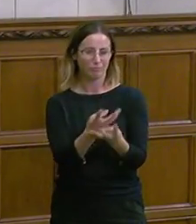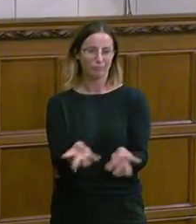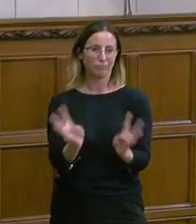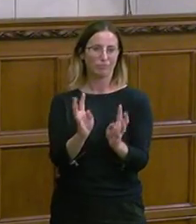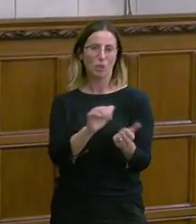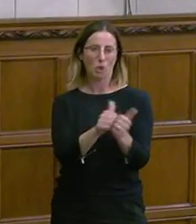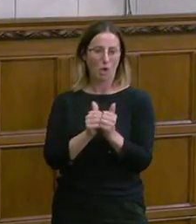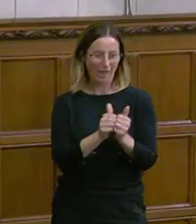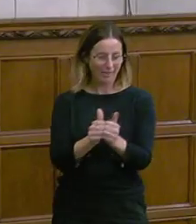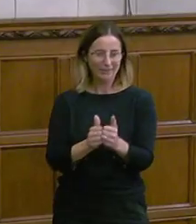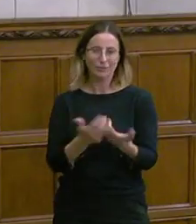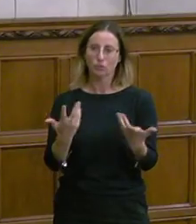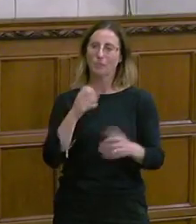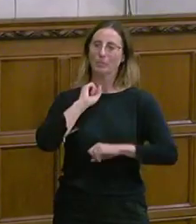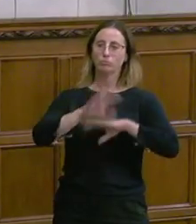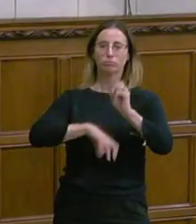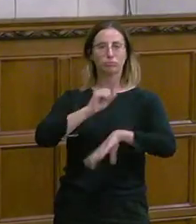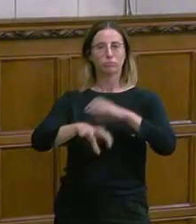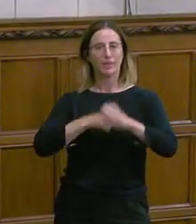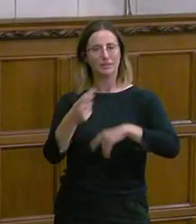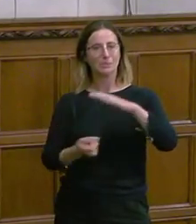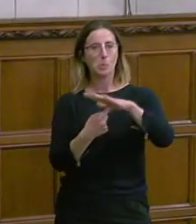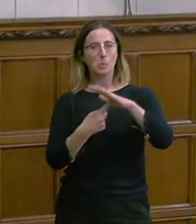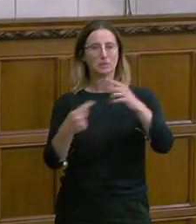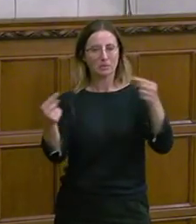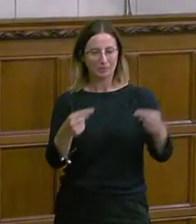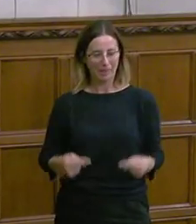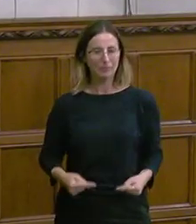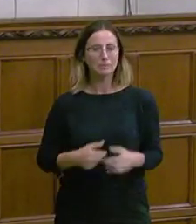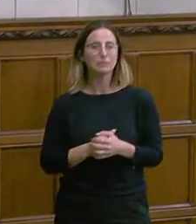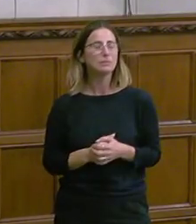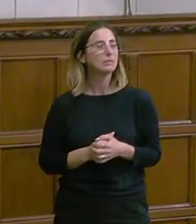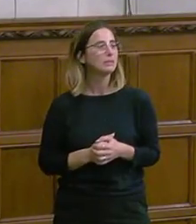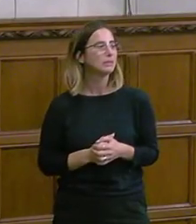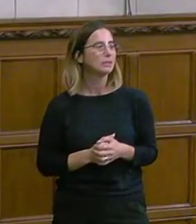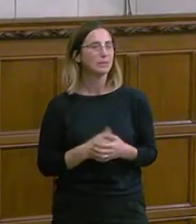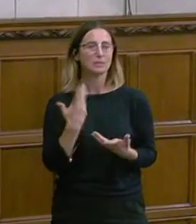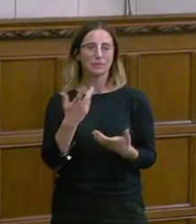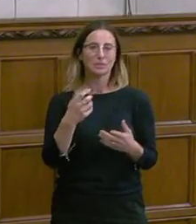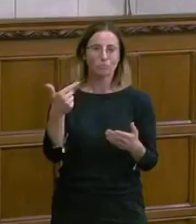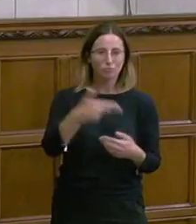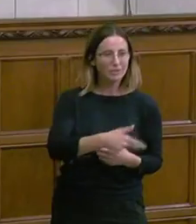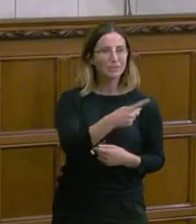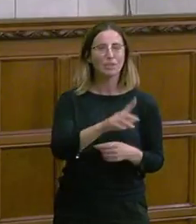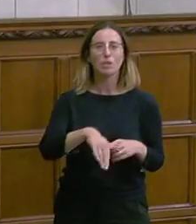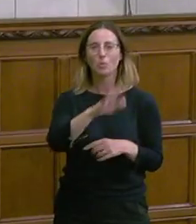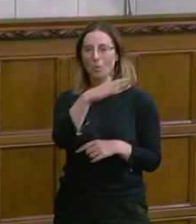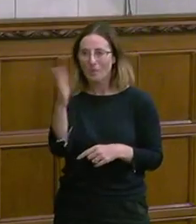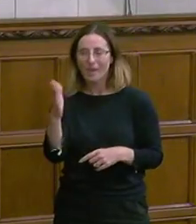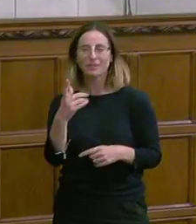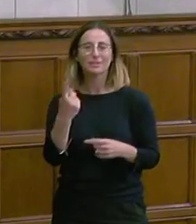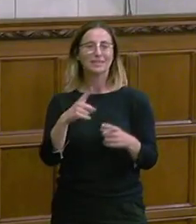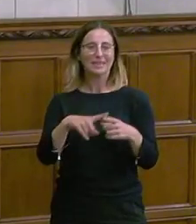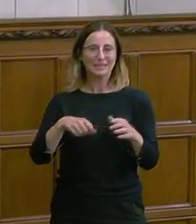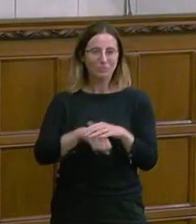for participating in this very important debate. The members for Bristol North West and Eastbourne and Hemel